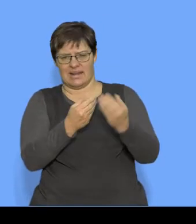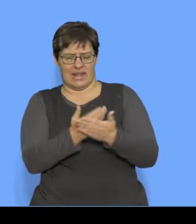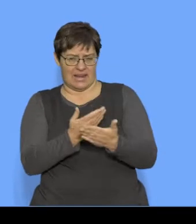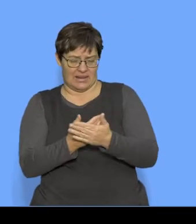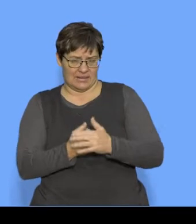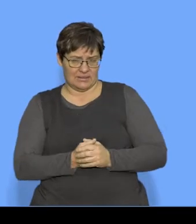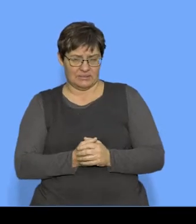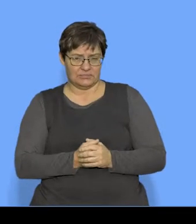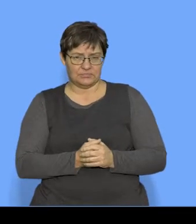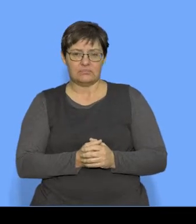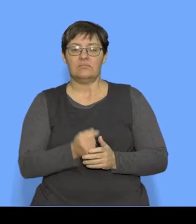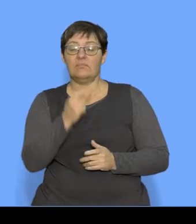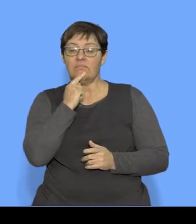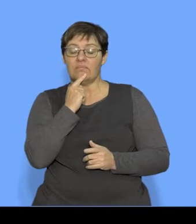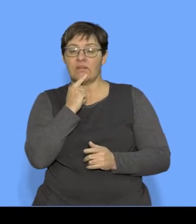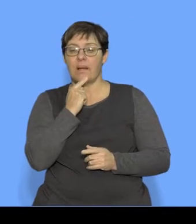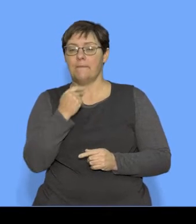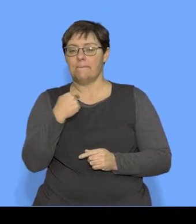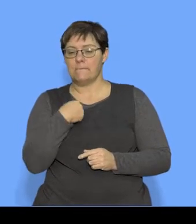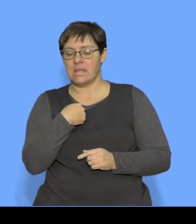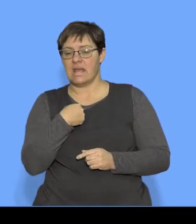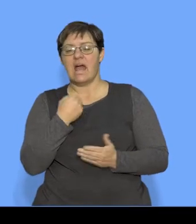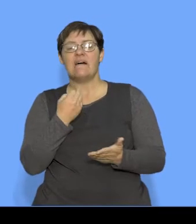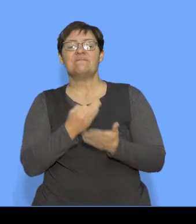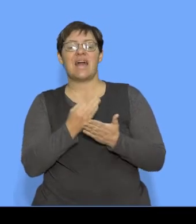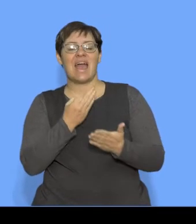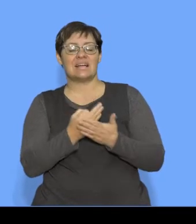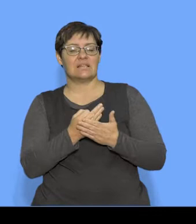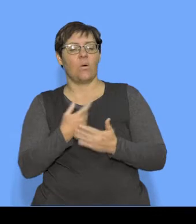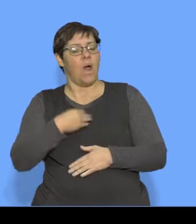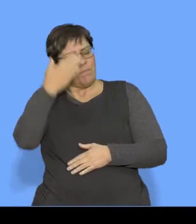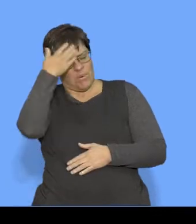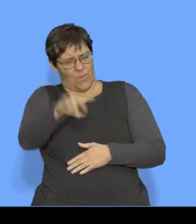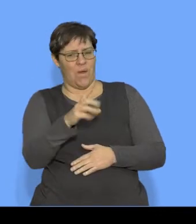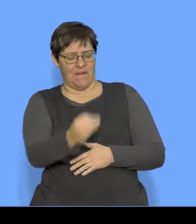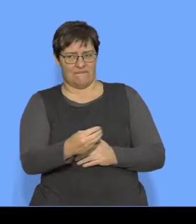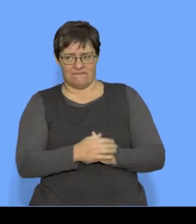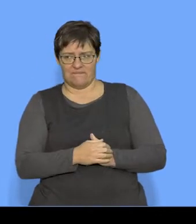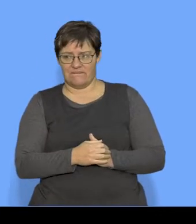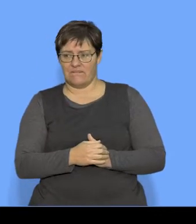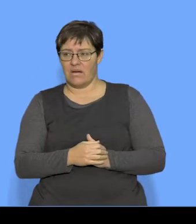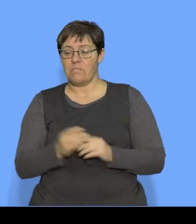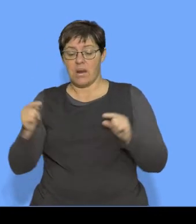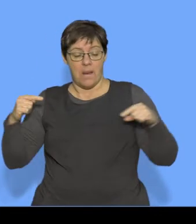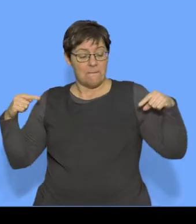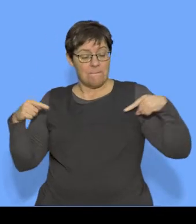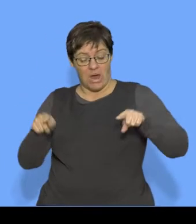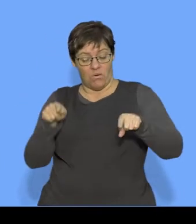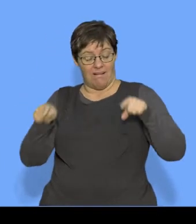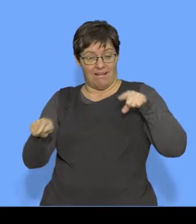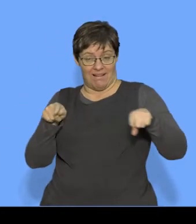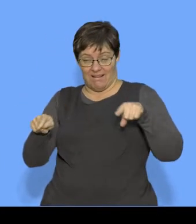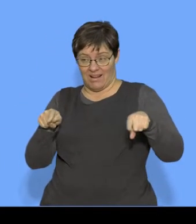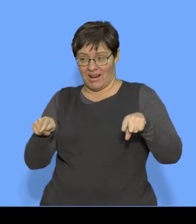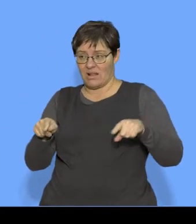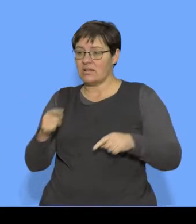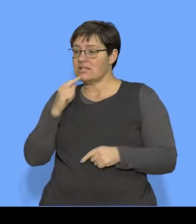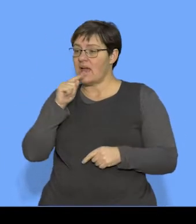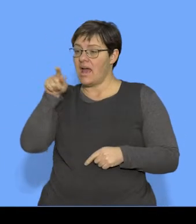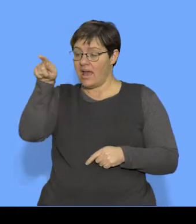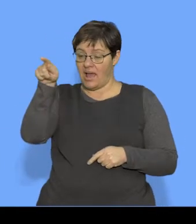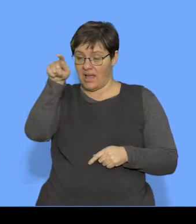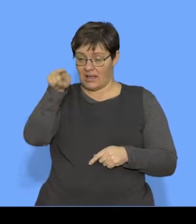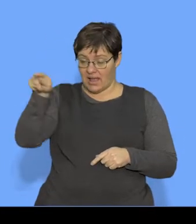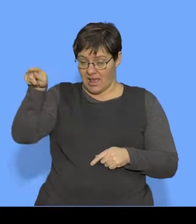when I said the implicit facts that you need to know. Since these are parallel, I know I can claim that